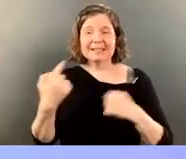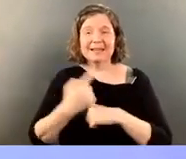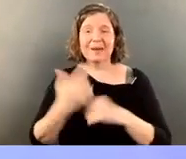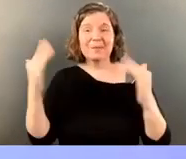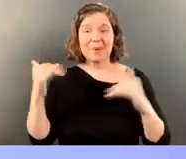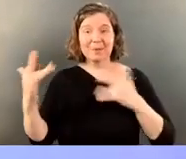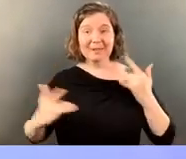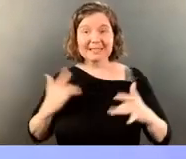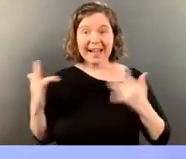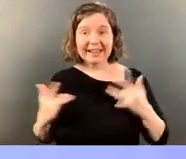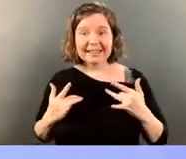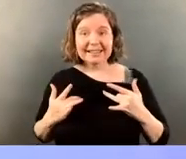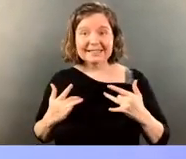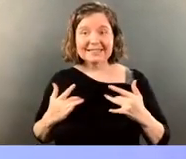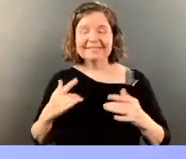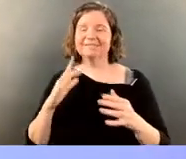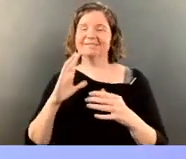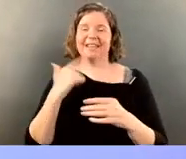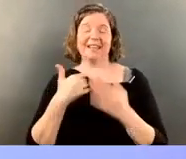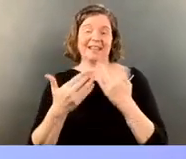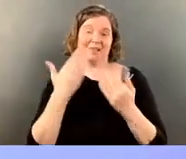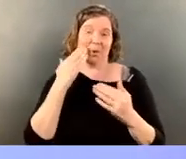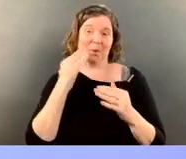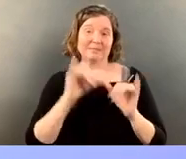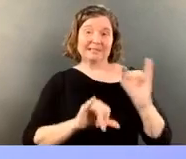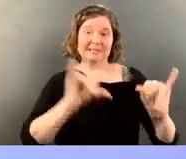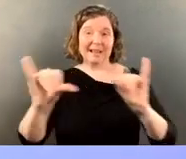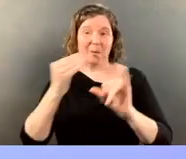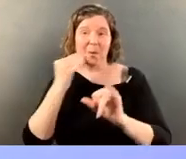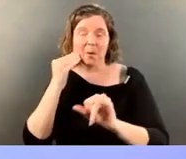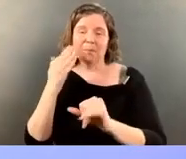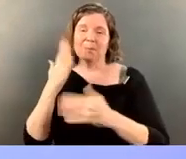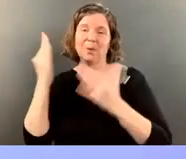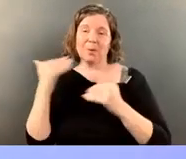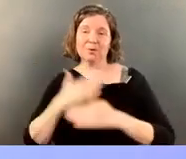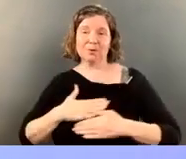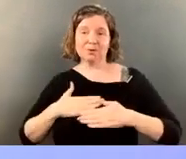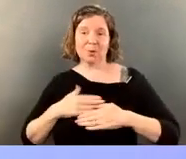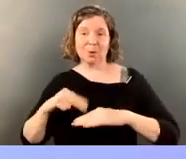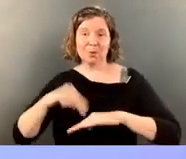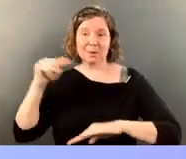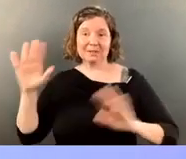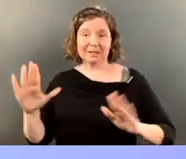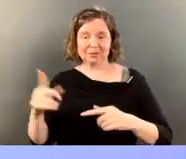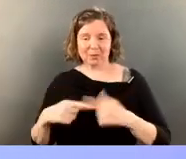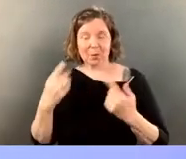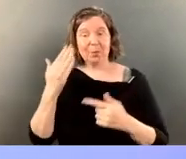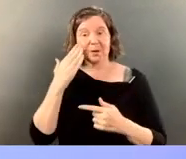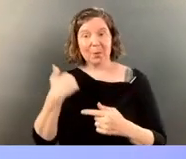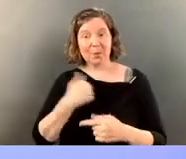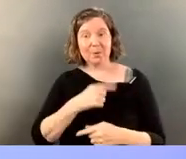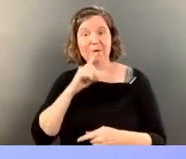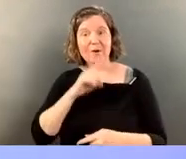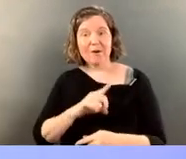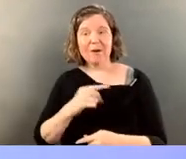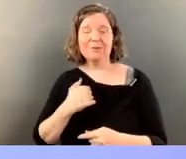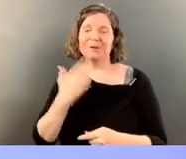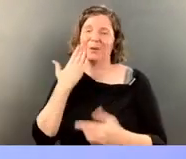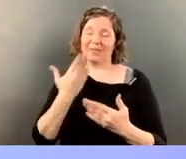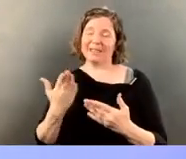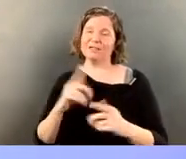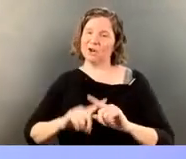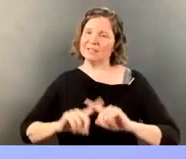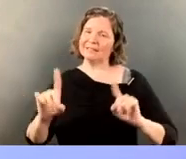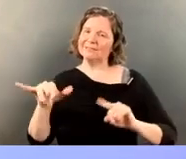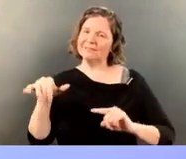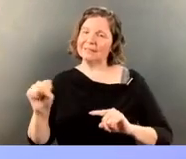you're excited. Hey, even though we're at home, we hope you are enjoying your Easter Sunday so far. We know we are, and we know things, again, are